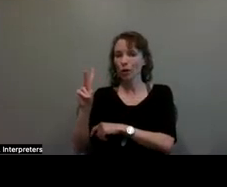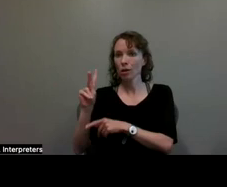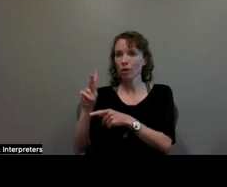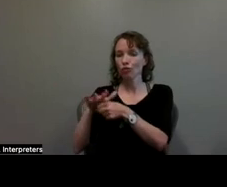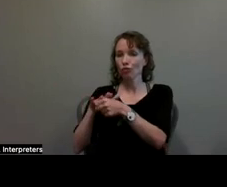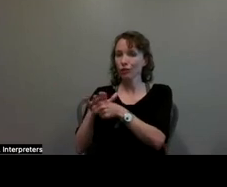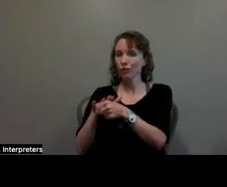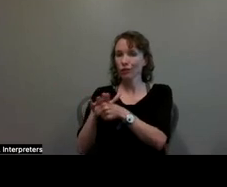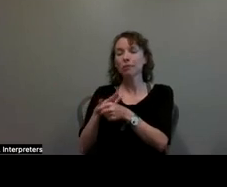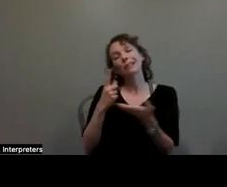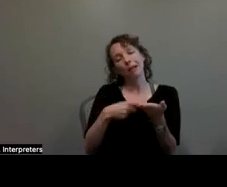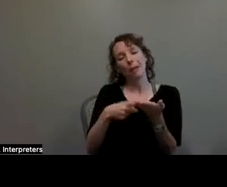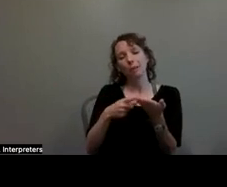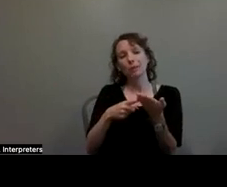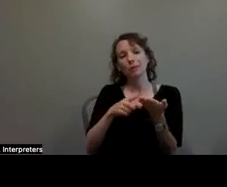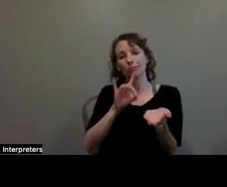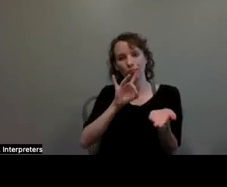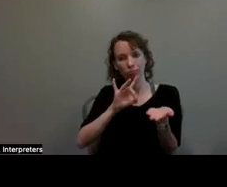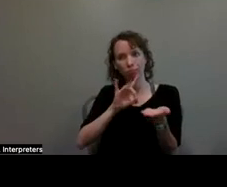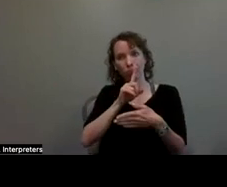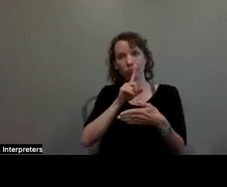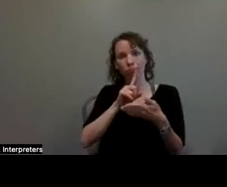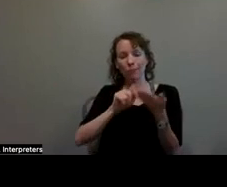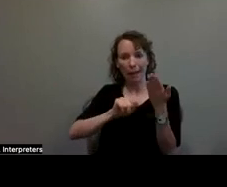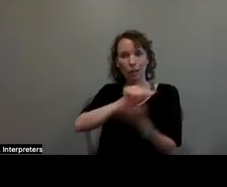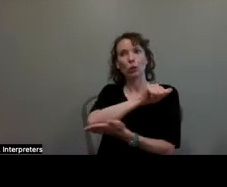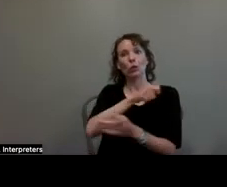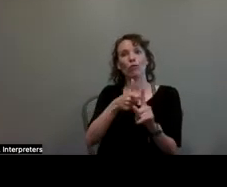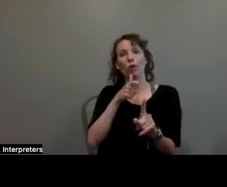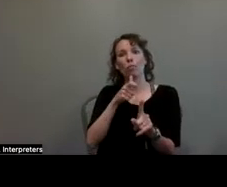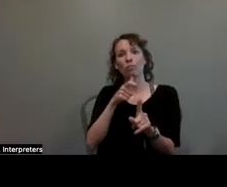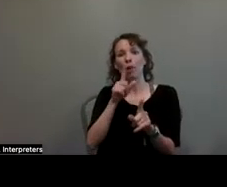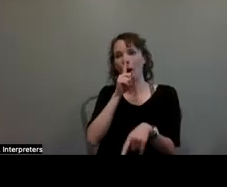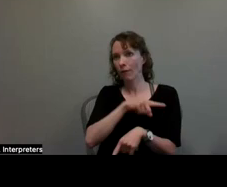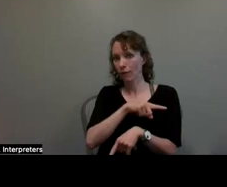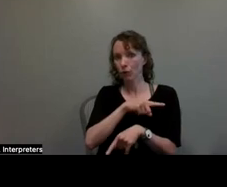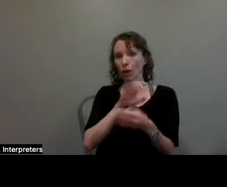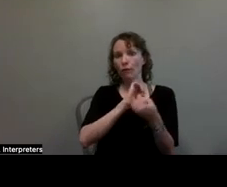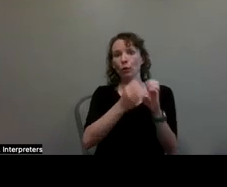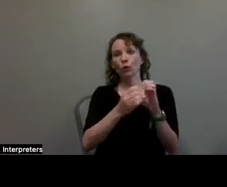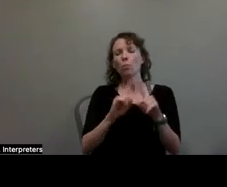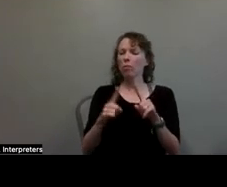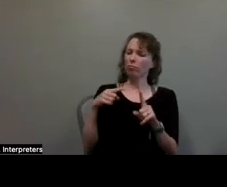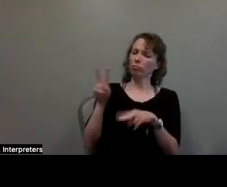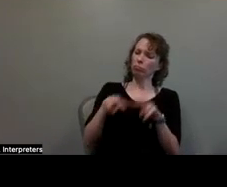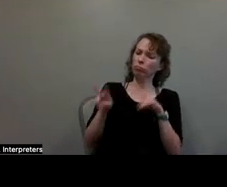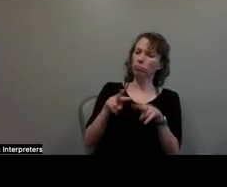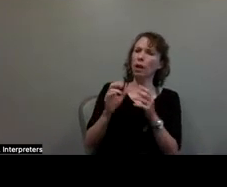evolution. So we look at like how often these framework regions